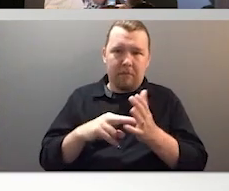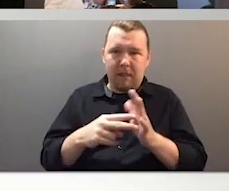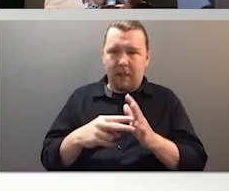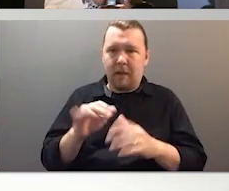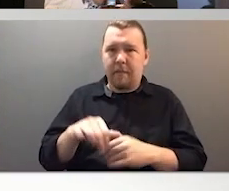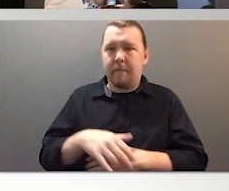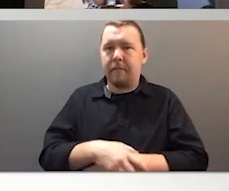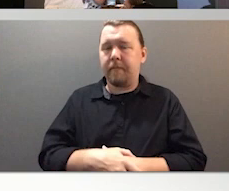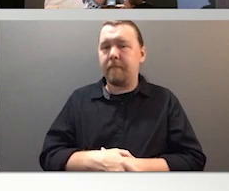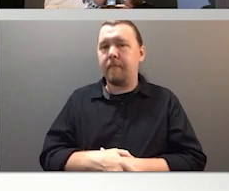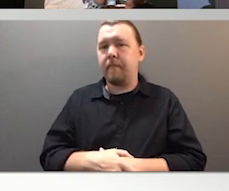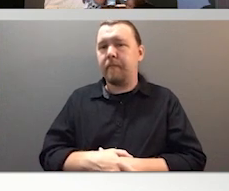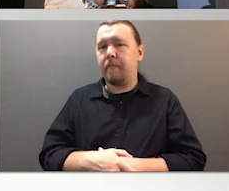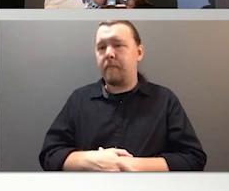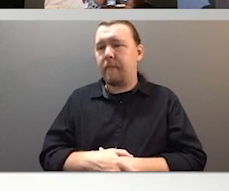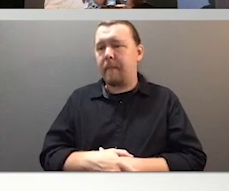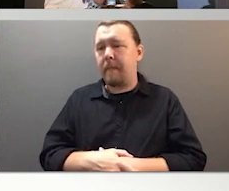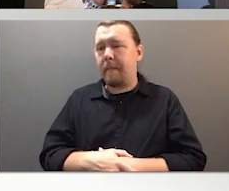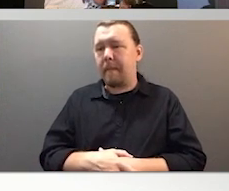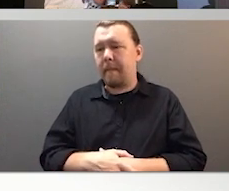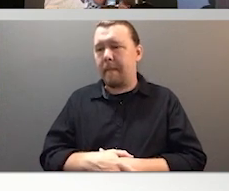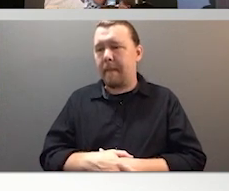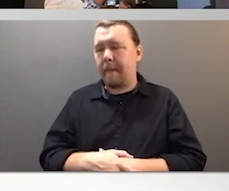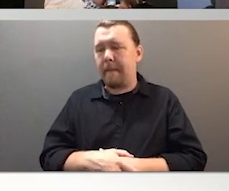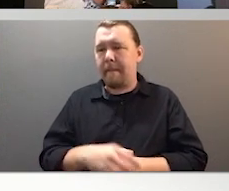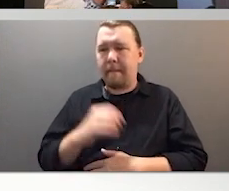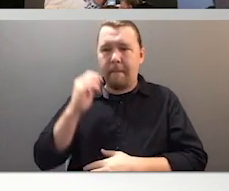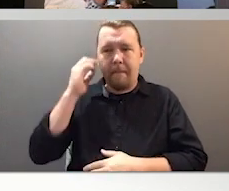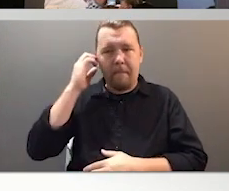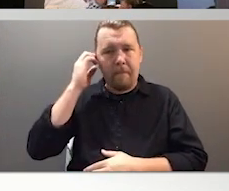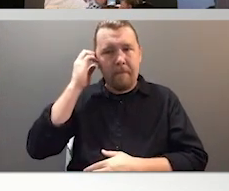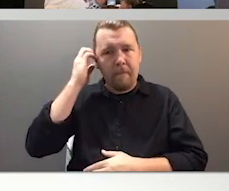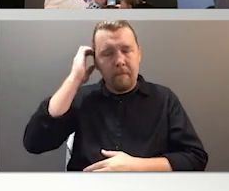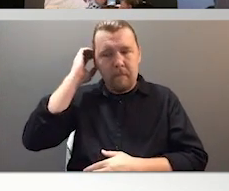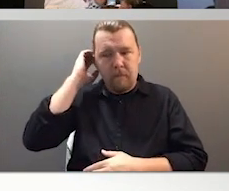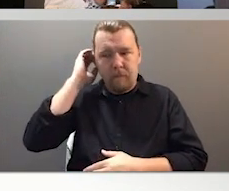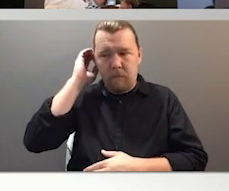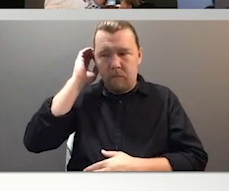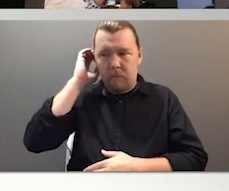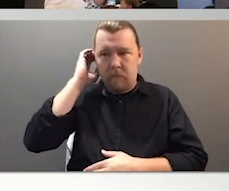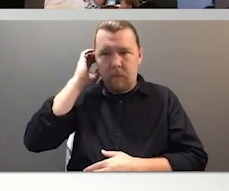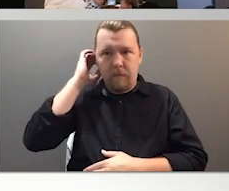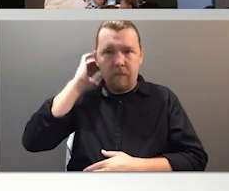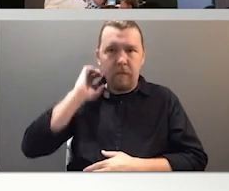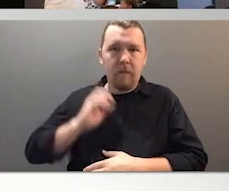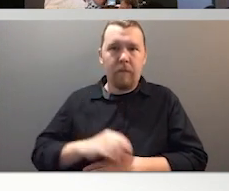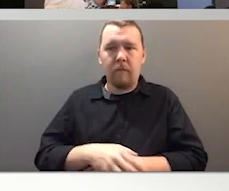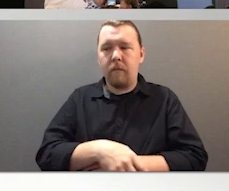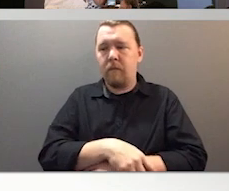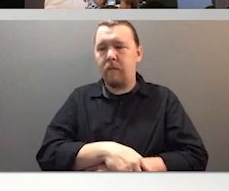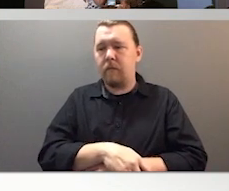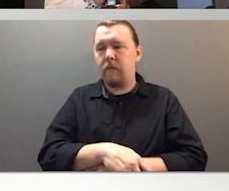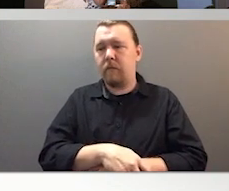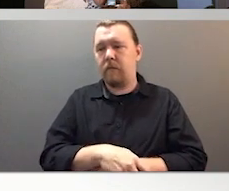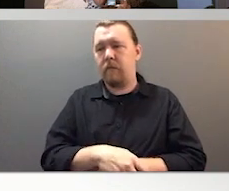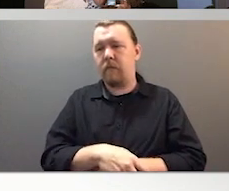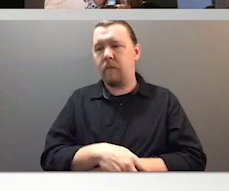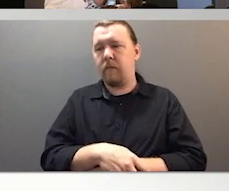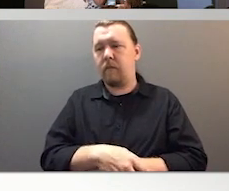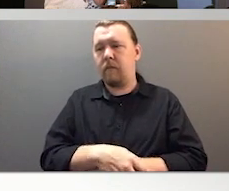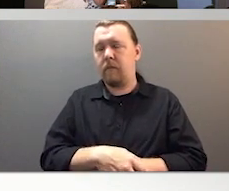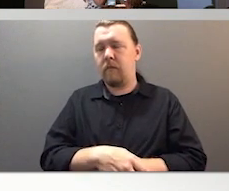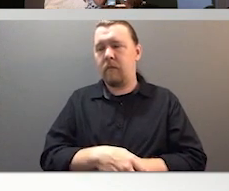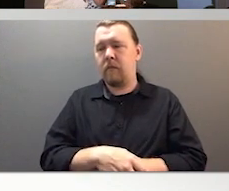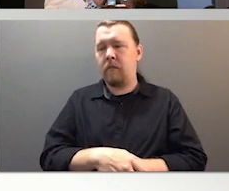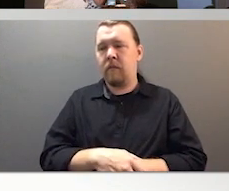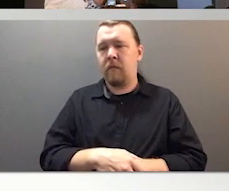Two questions for FASD. Yep. What is the easiest, simplest thing you can do for a child that has